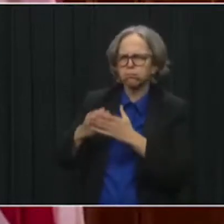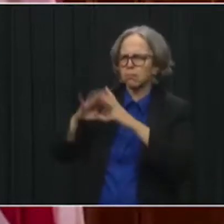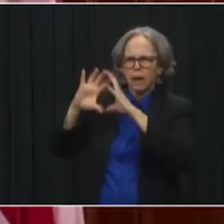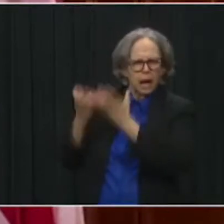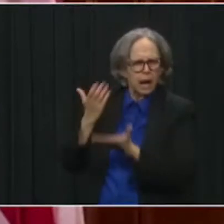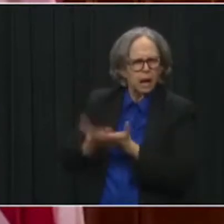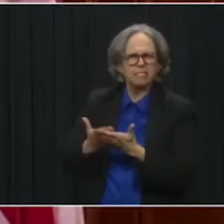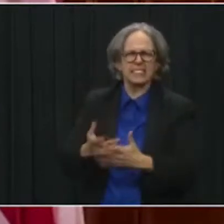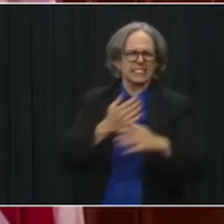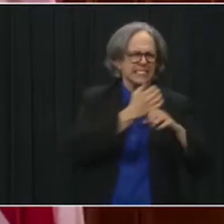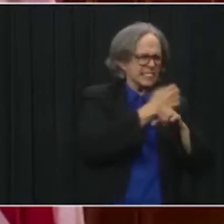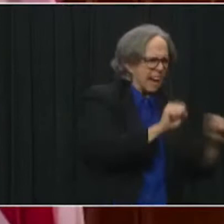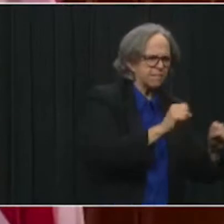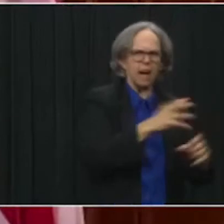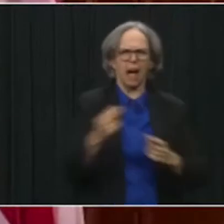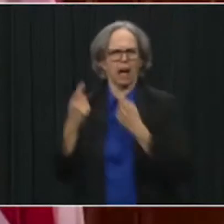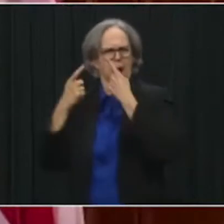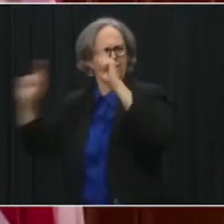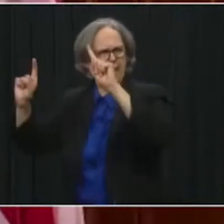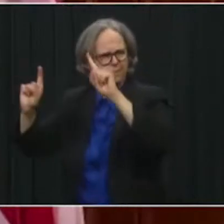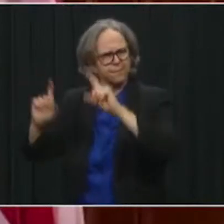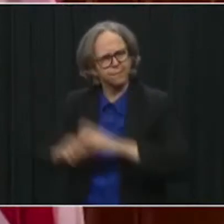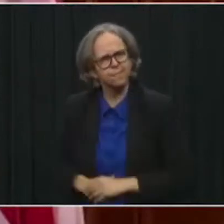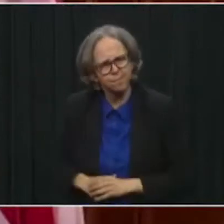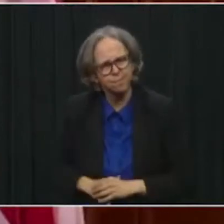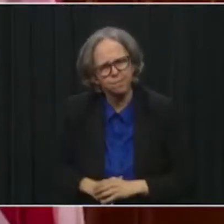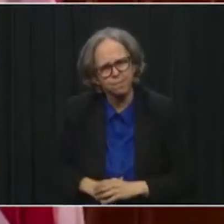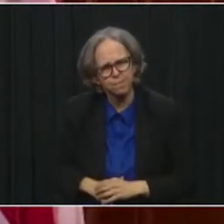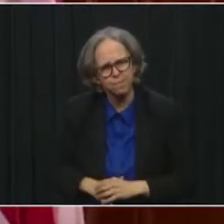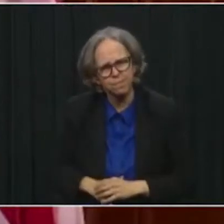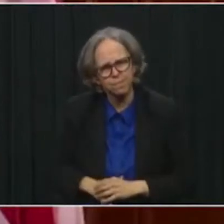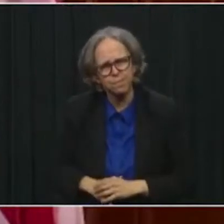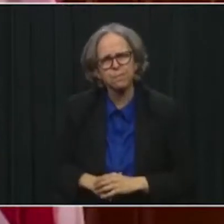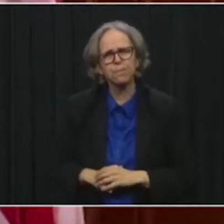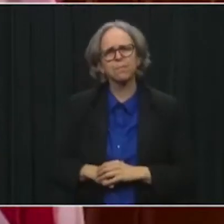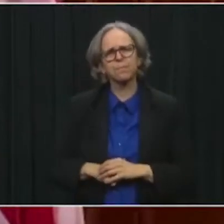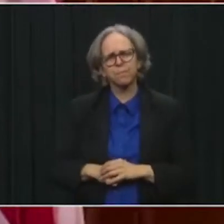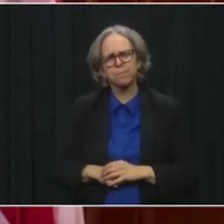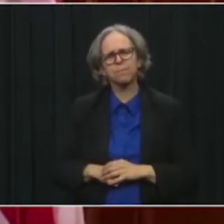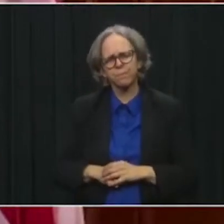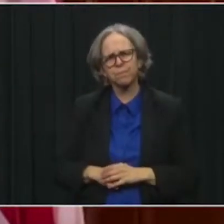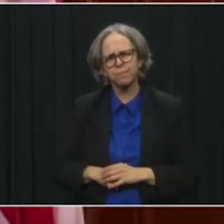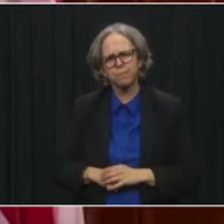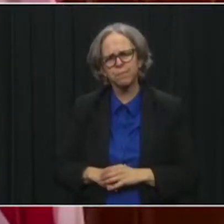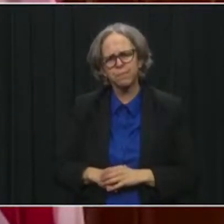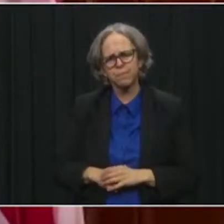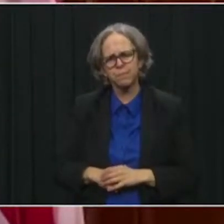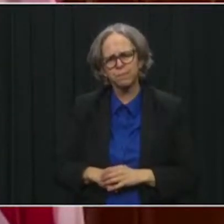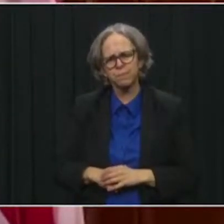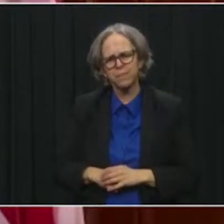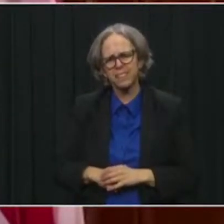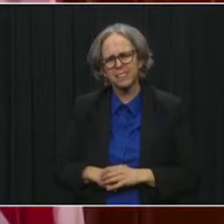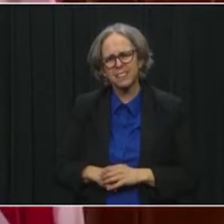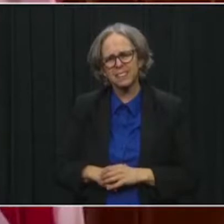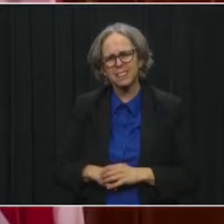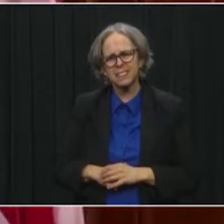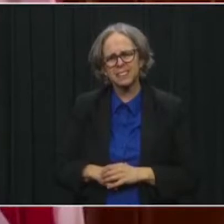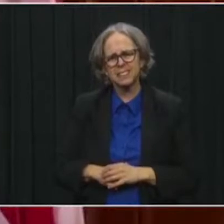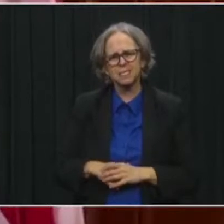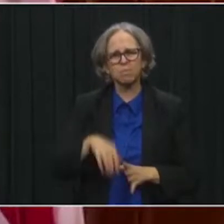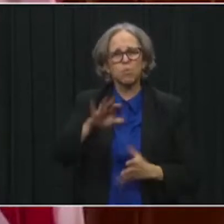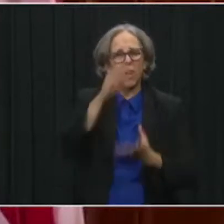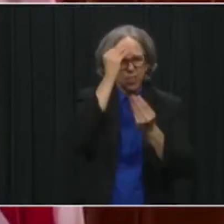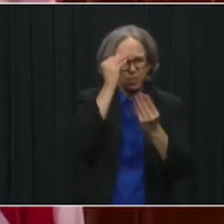ever had for new vaccines," end of quote. I want to talk about some other good